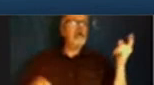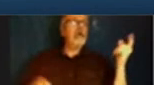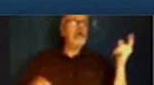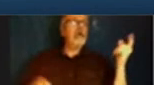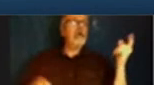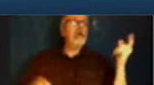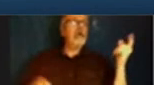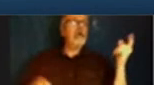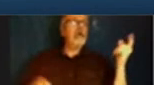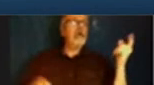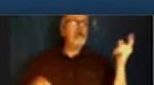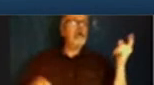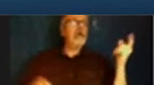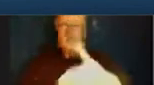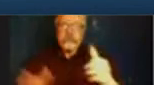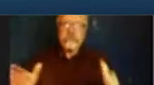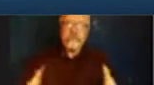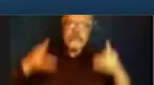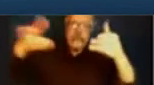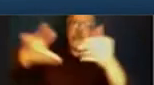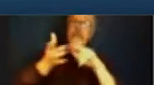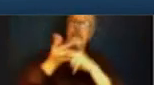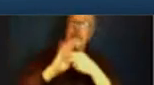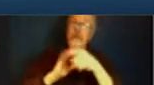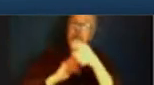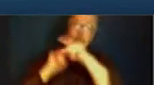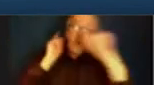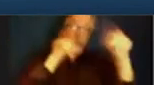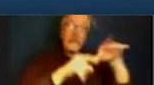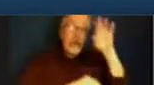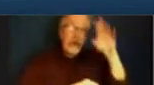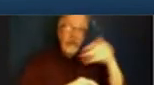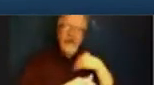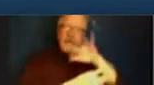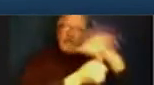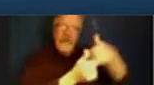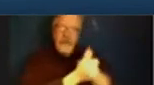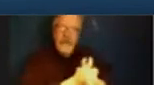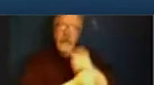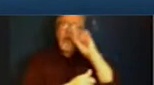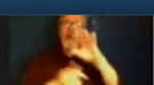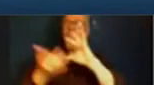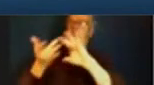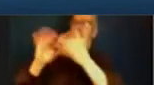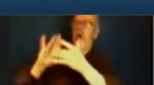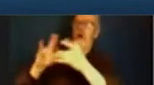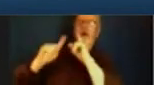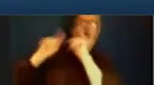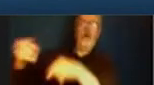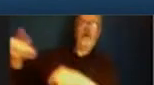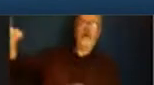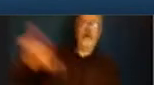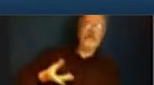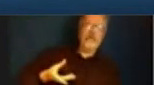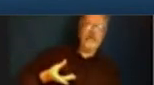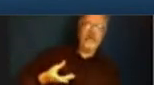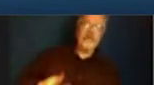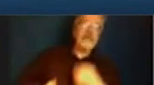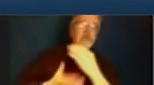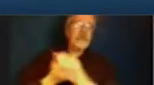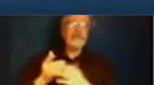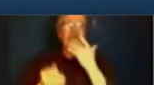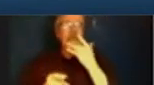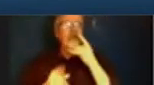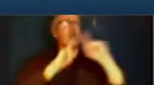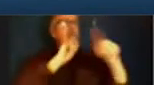at these locations. And we did it that way because we people live their lives differently, and we wanted to have equity for people that may not, you